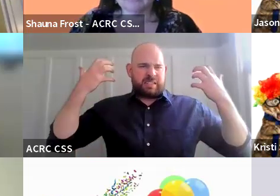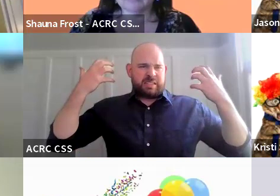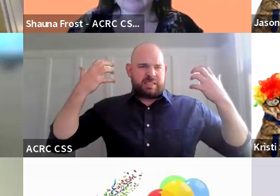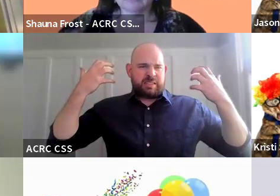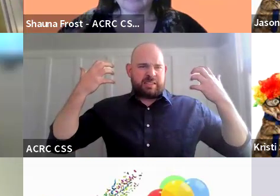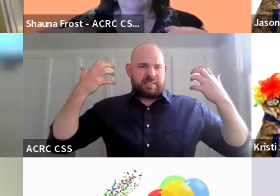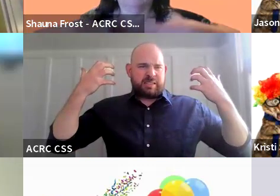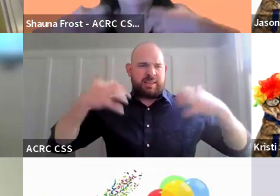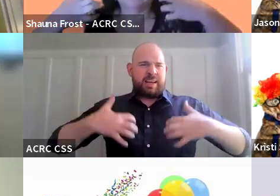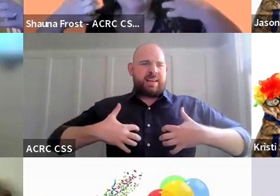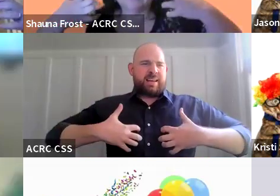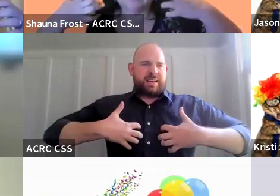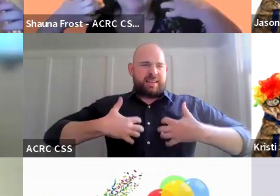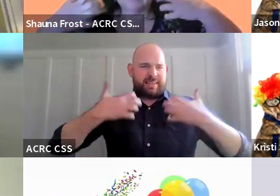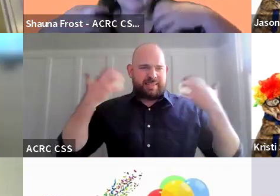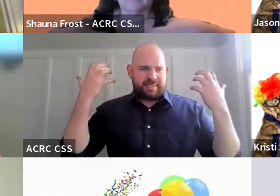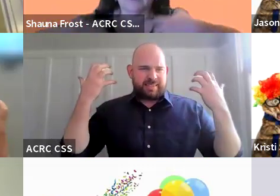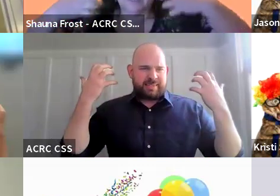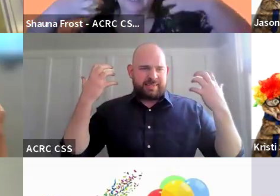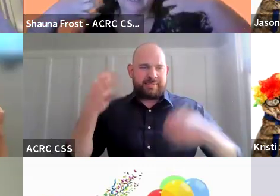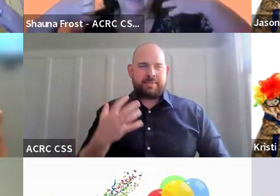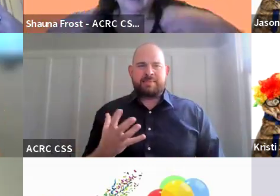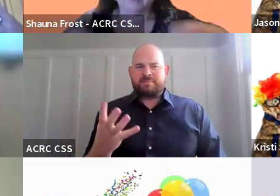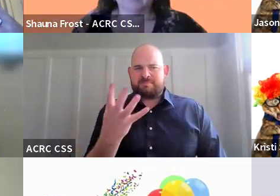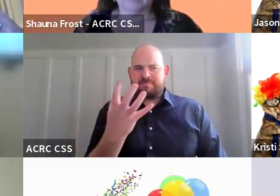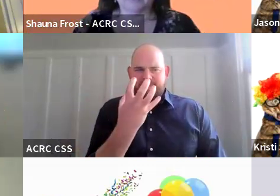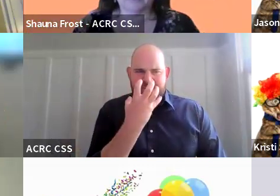All right, so we have angry,